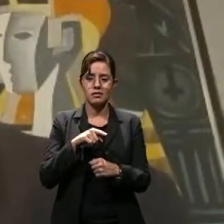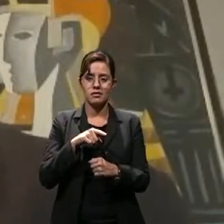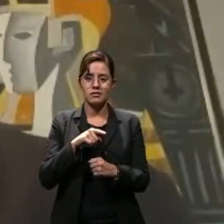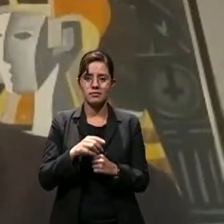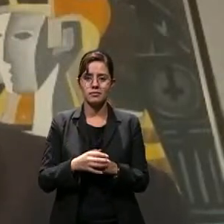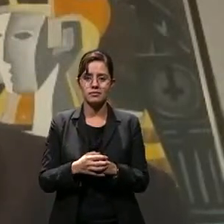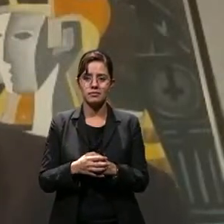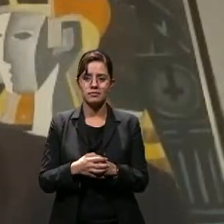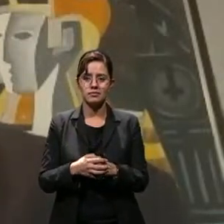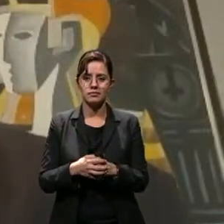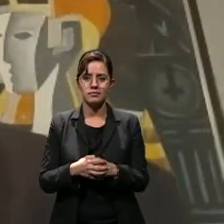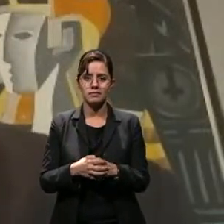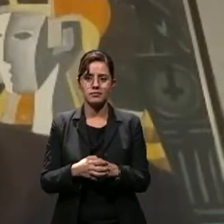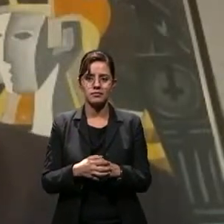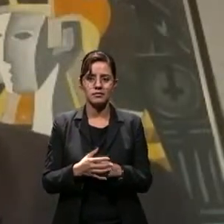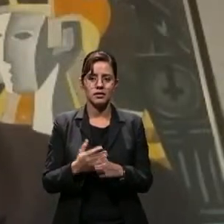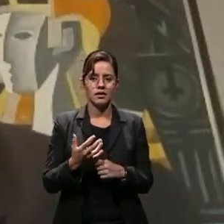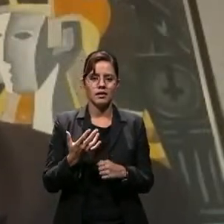fraud